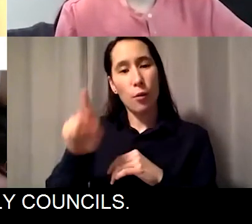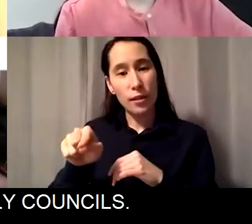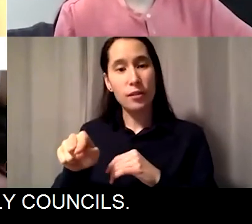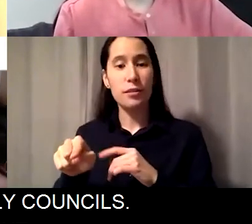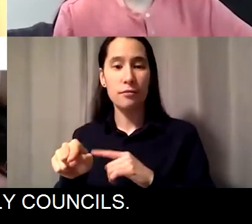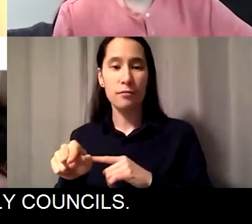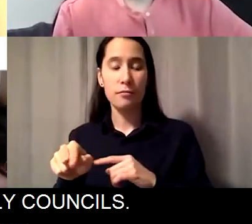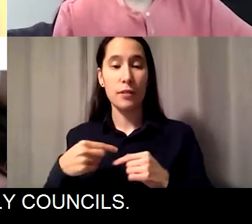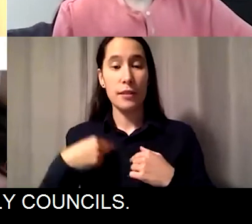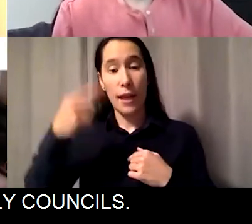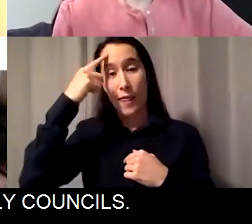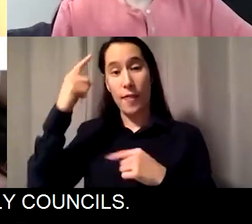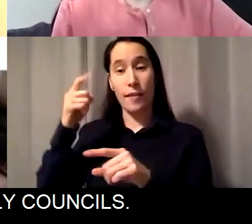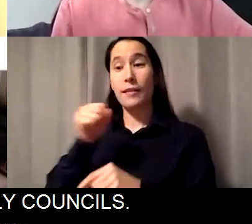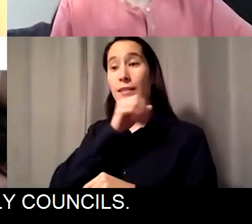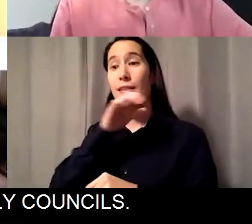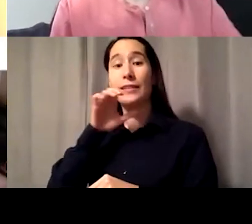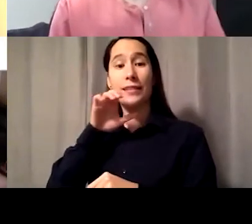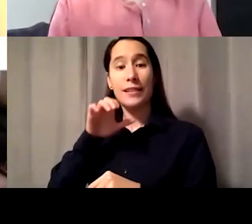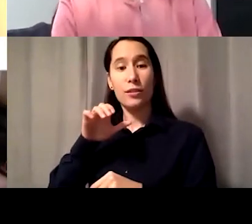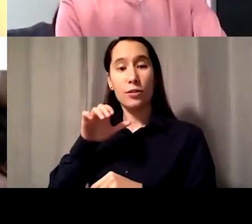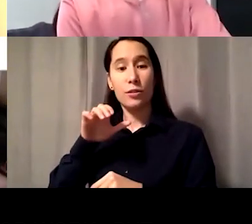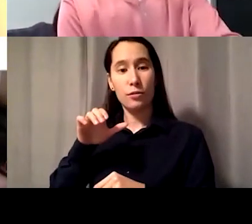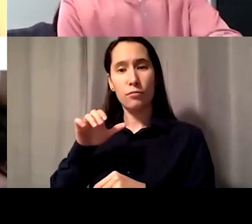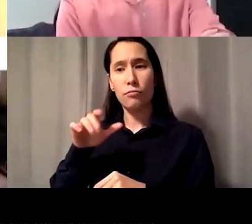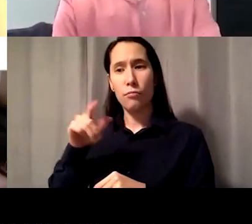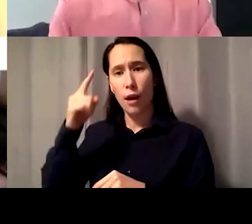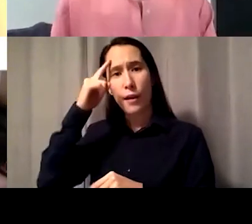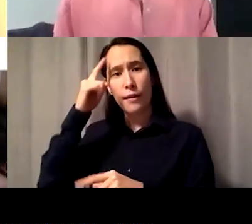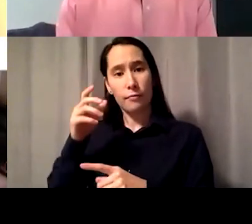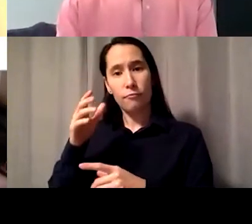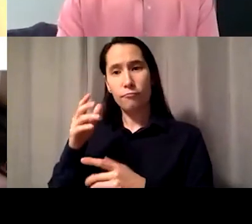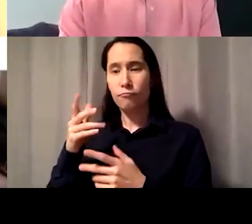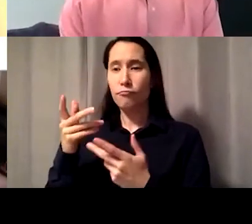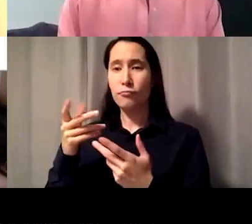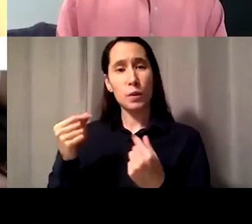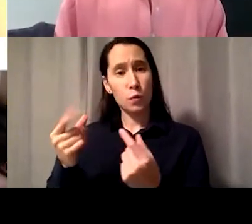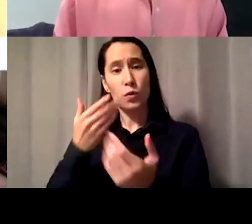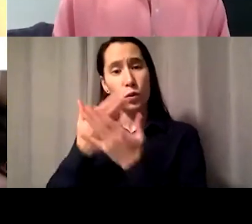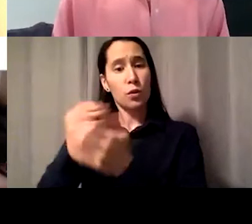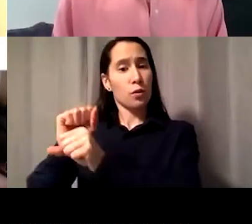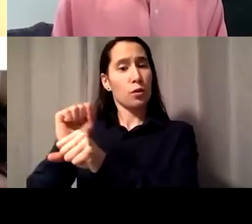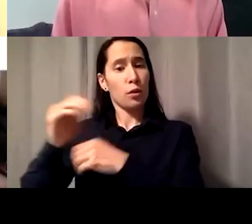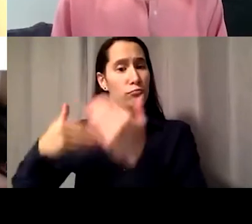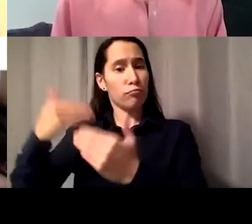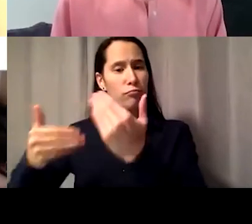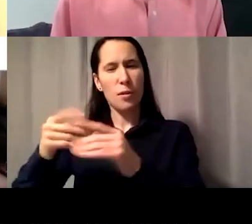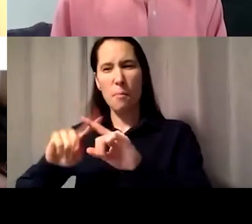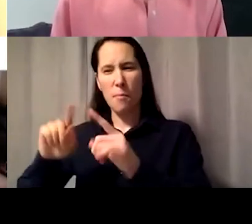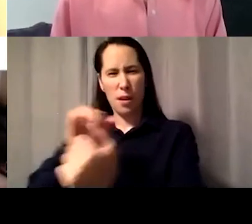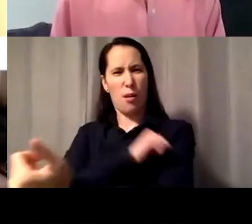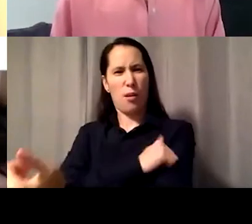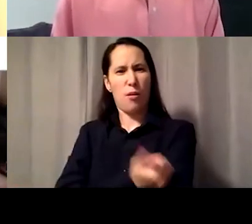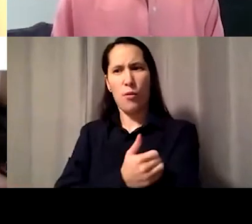because I believe that the resident councils do important work and good work, but Where is the authority going to come from and